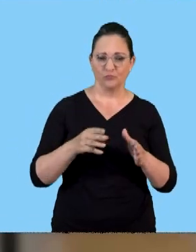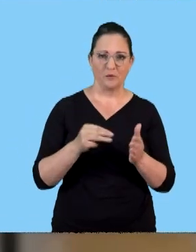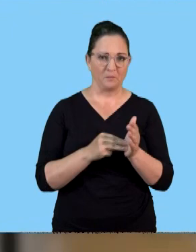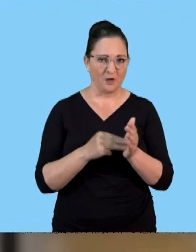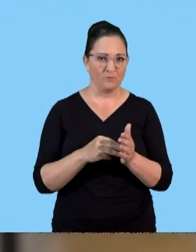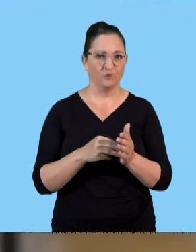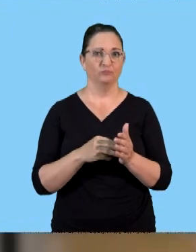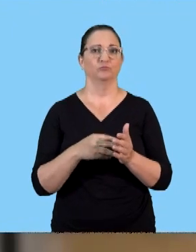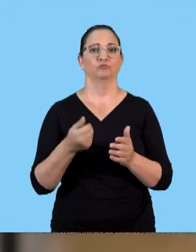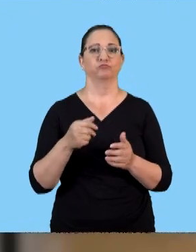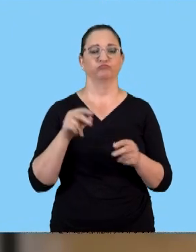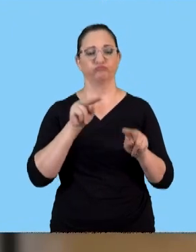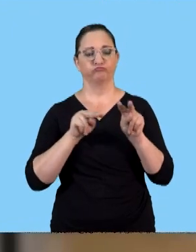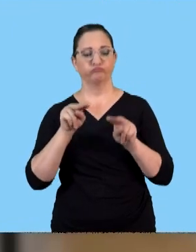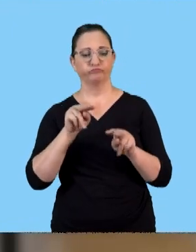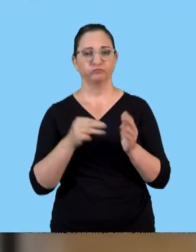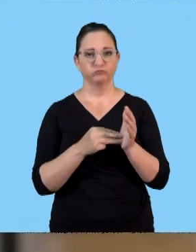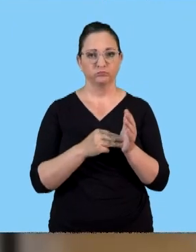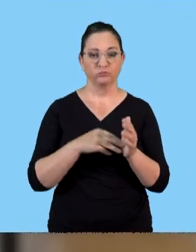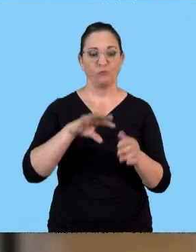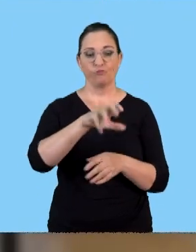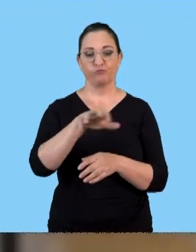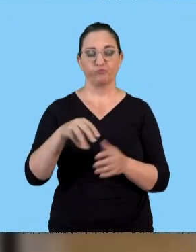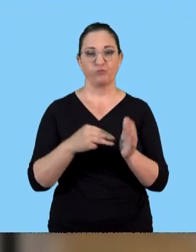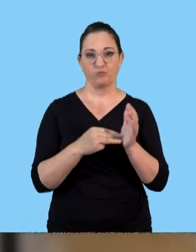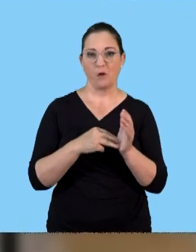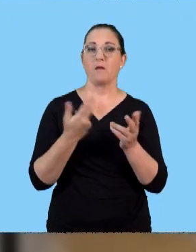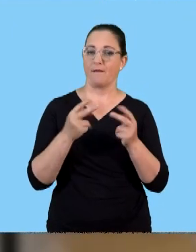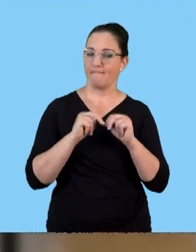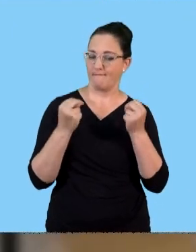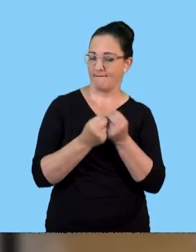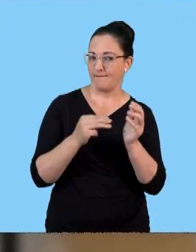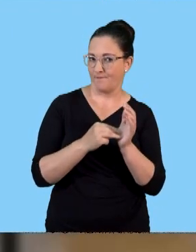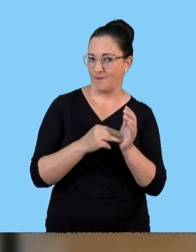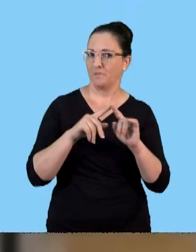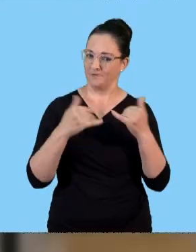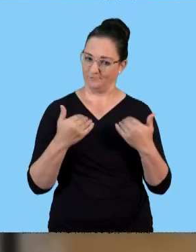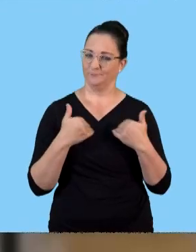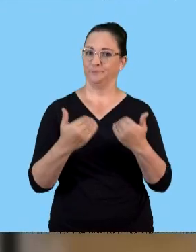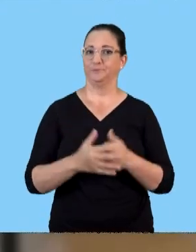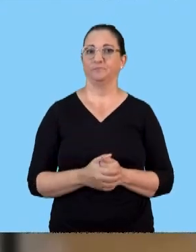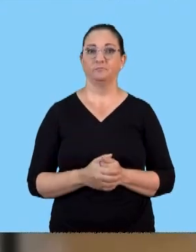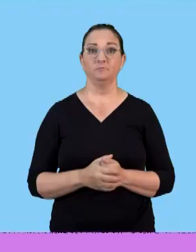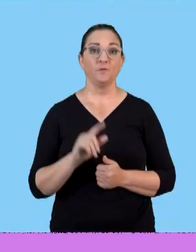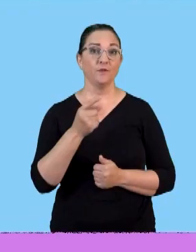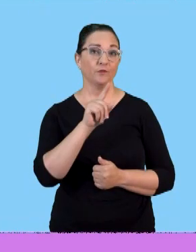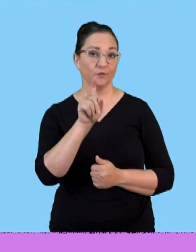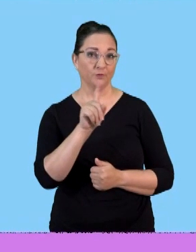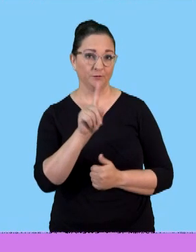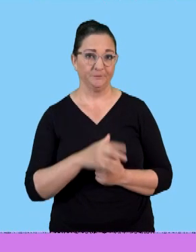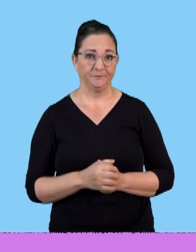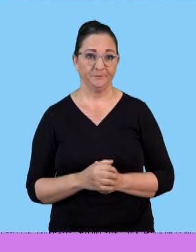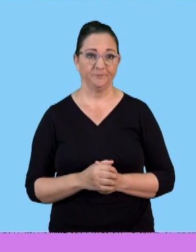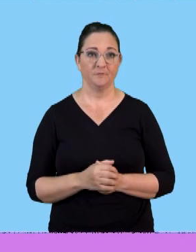maps, suburban maps, provincial maps, as well as national maps. Let us get the show on the run. Alright, so our first question